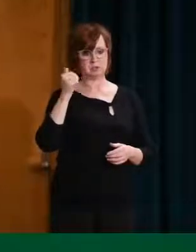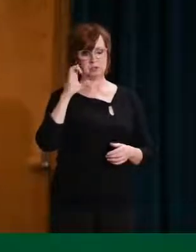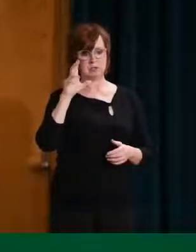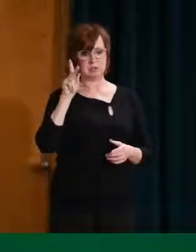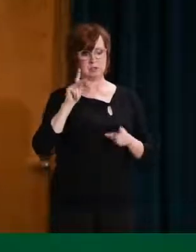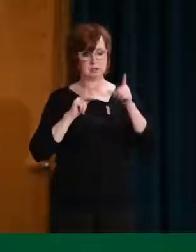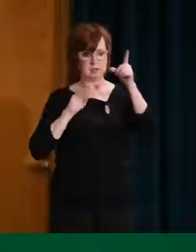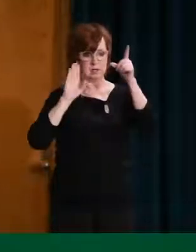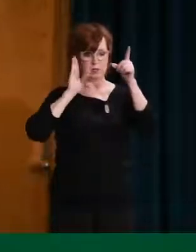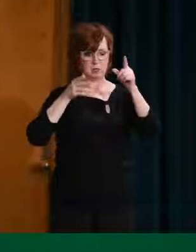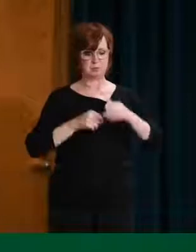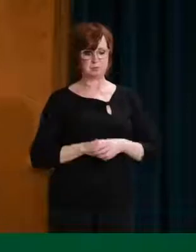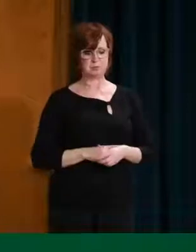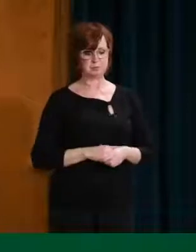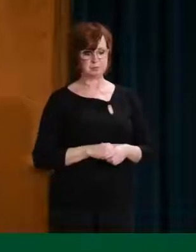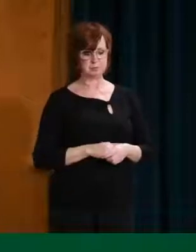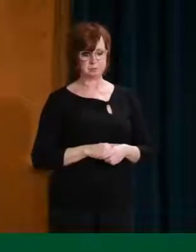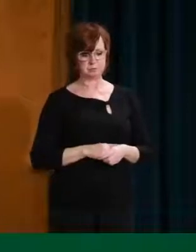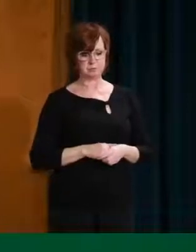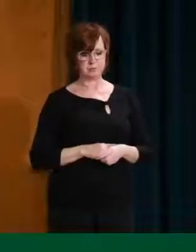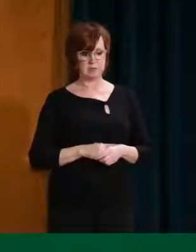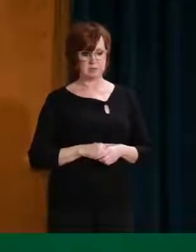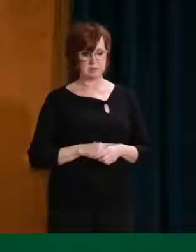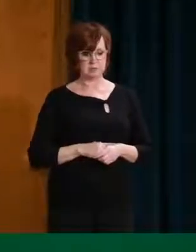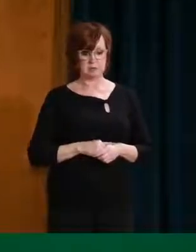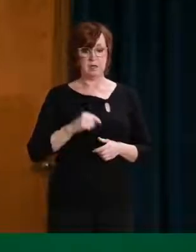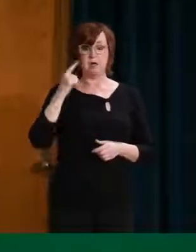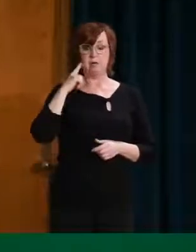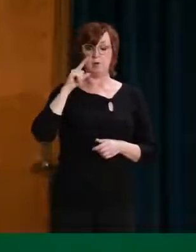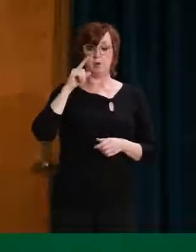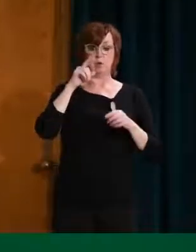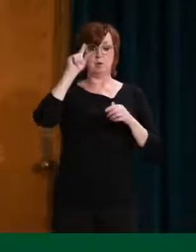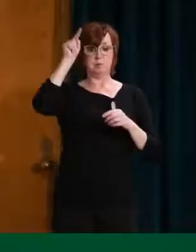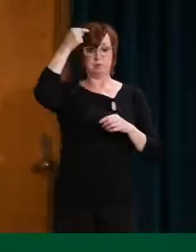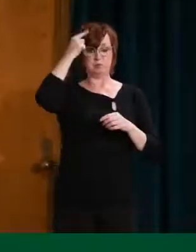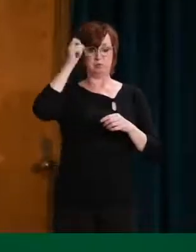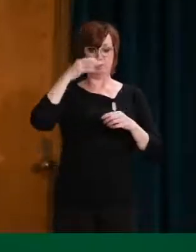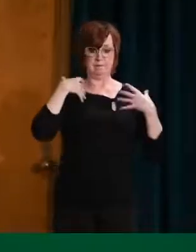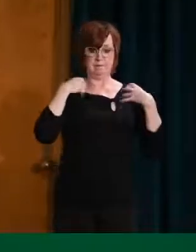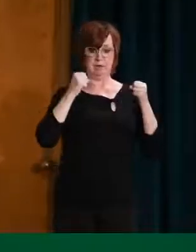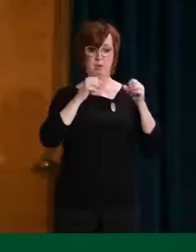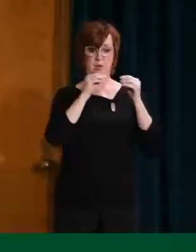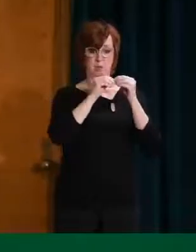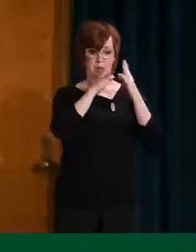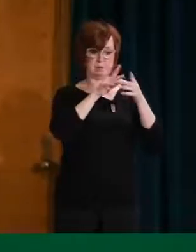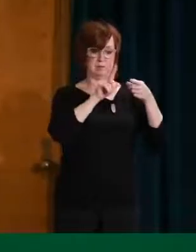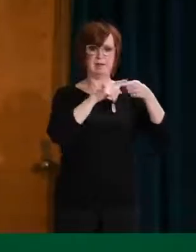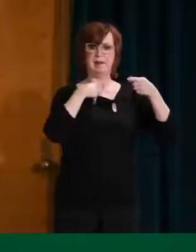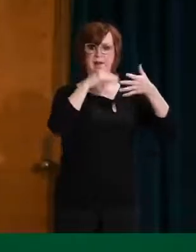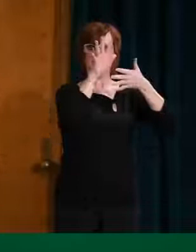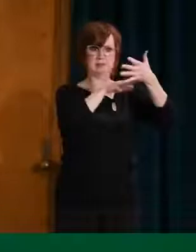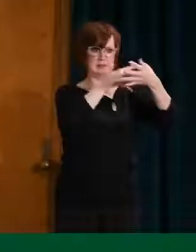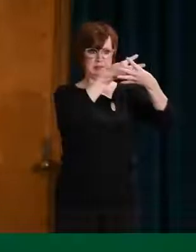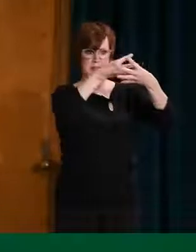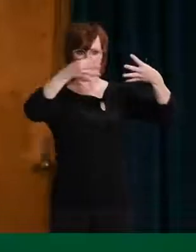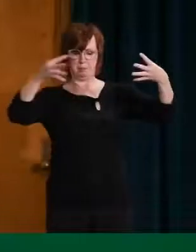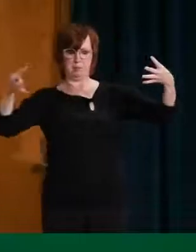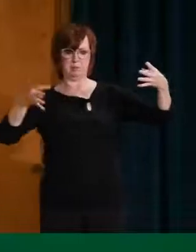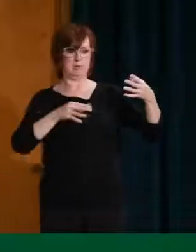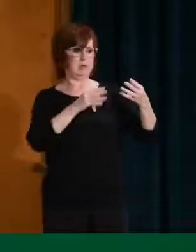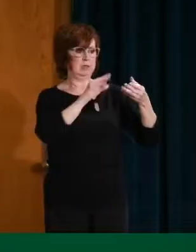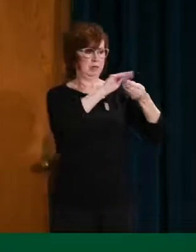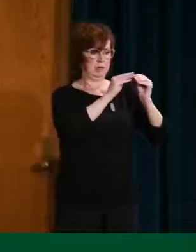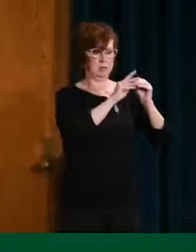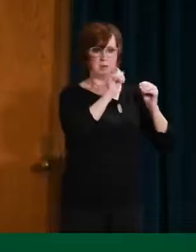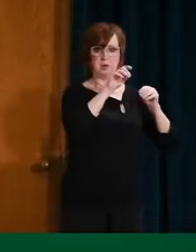Hi, I am wondering, on the Ministry of Health website, there's the table and it has number of patients with tests pending, but the